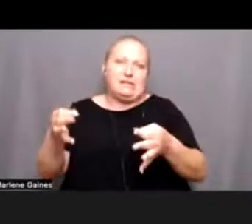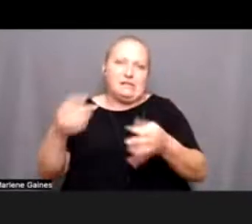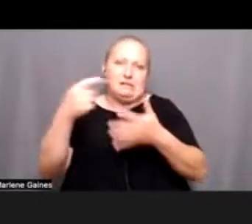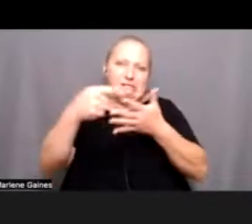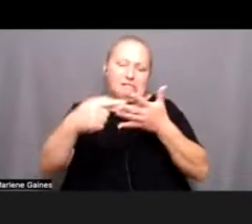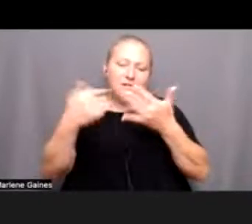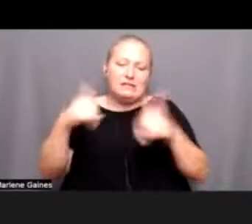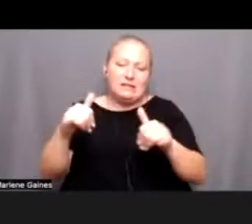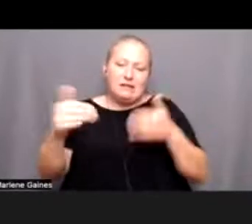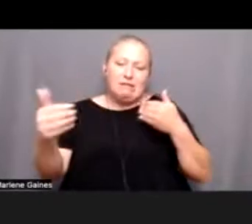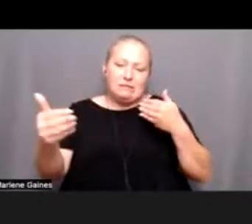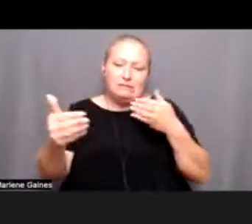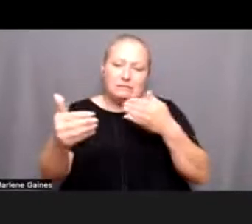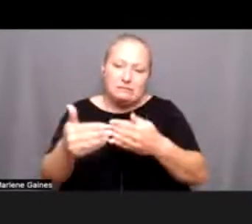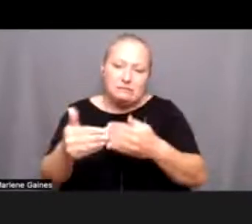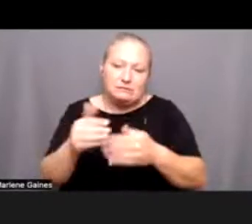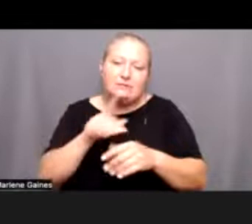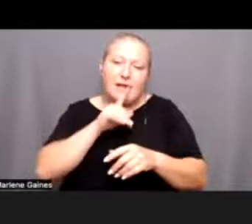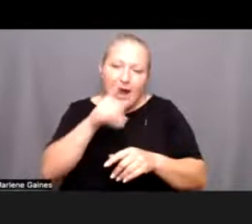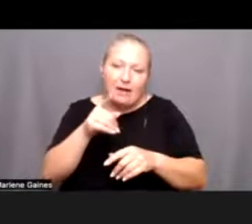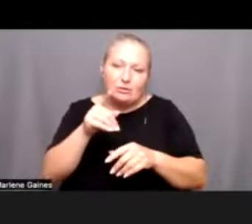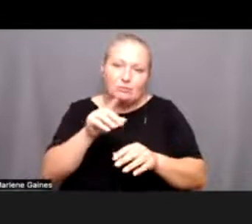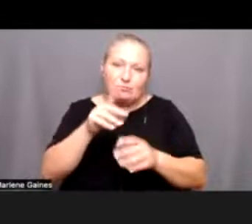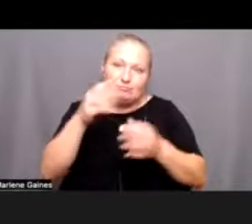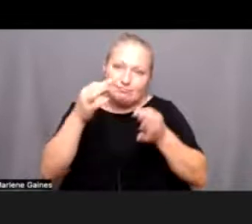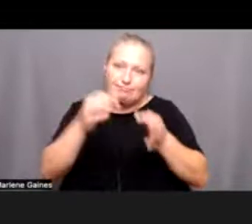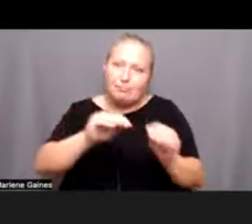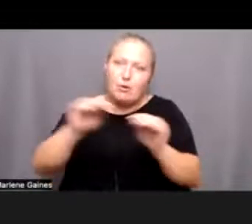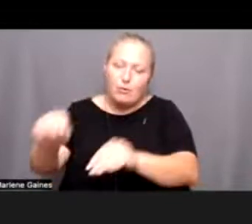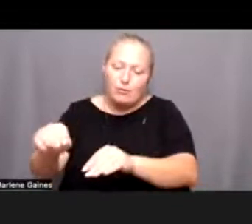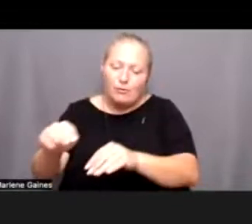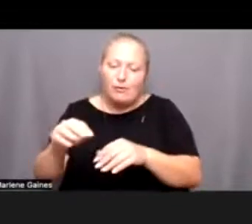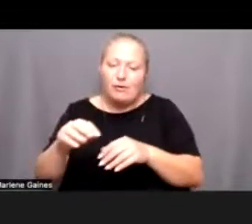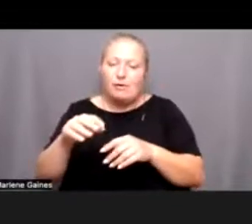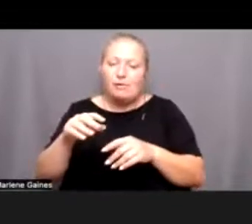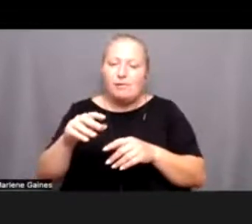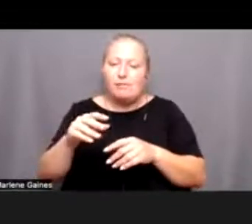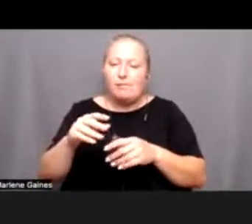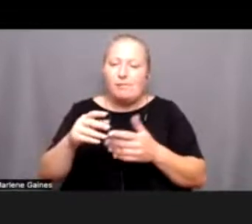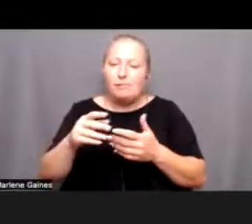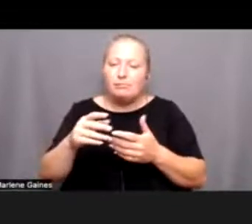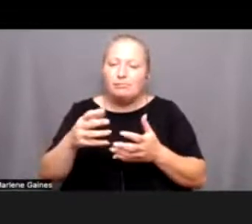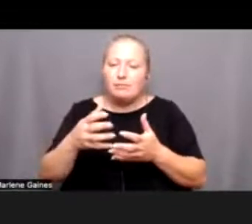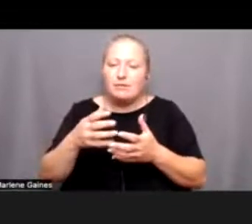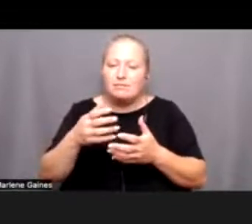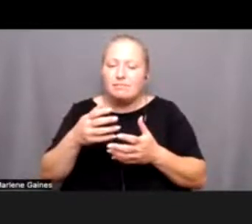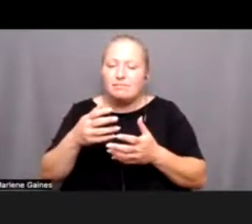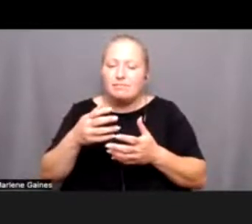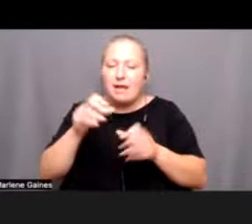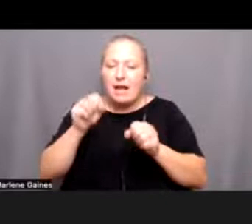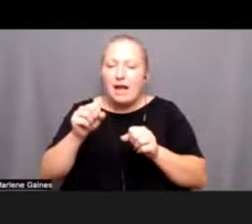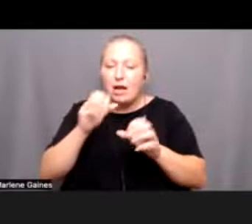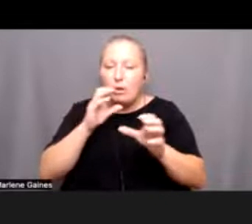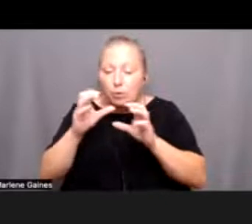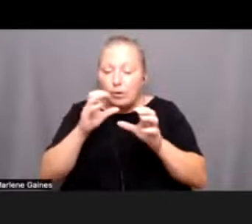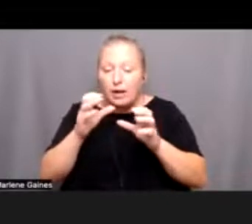down, getting closer to the actual move. So, as much as we can continue to communicate clearly and